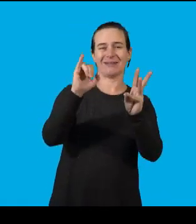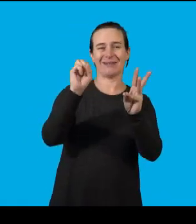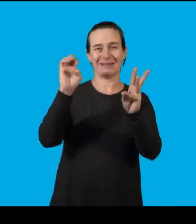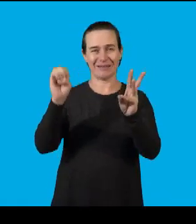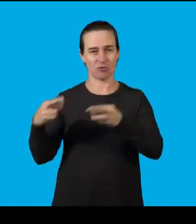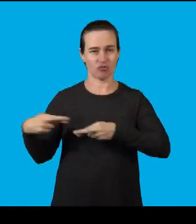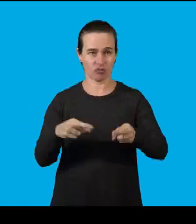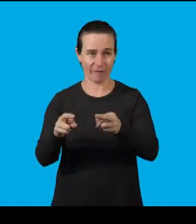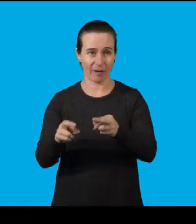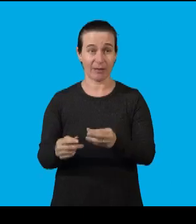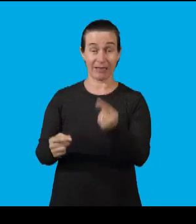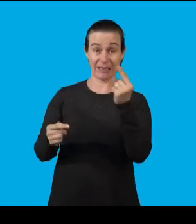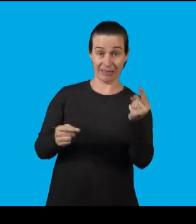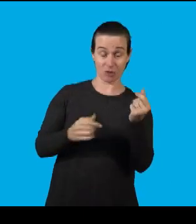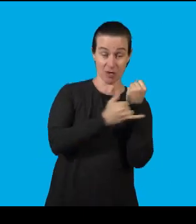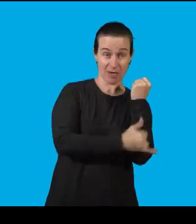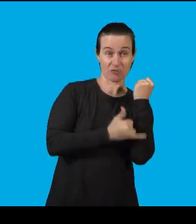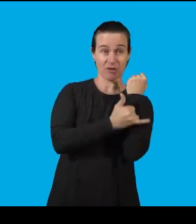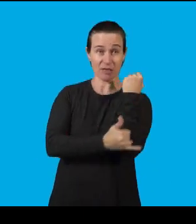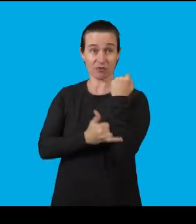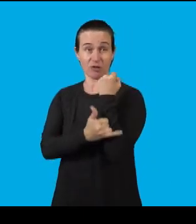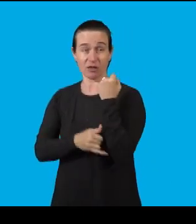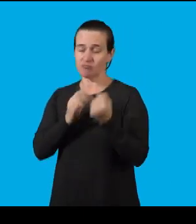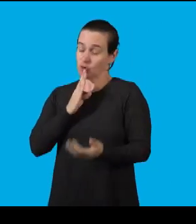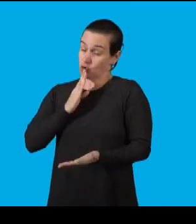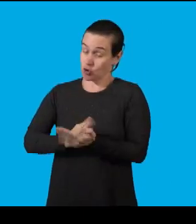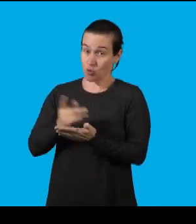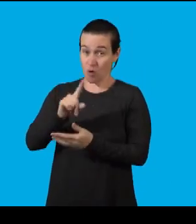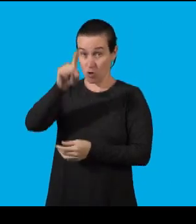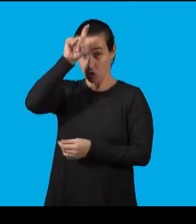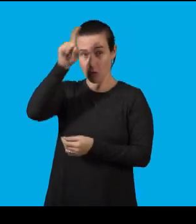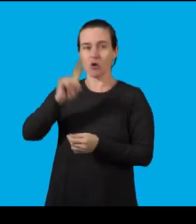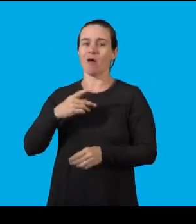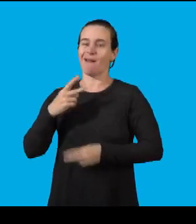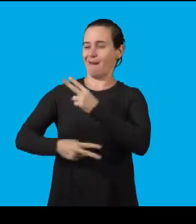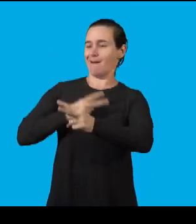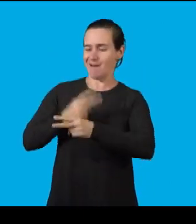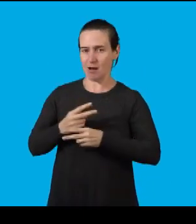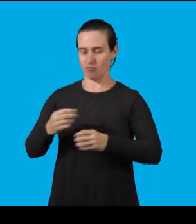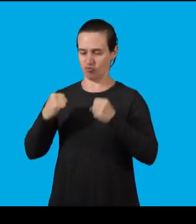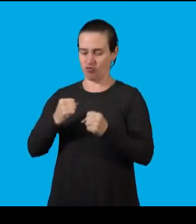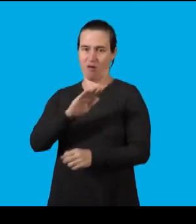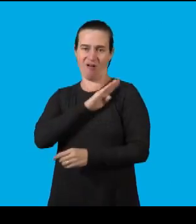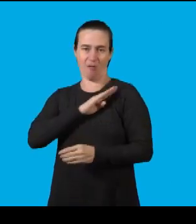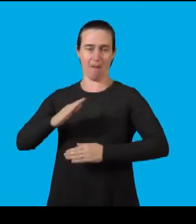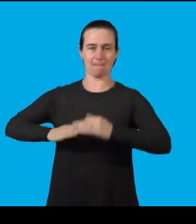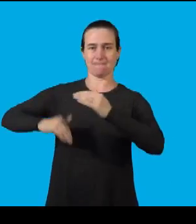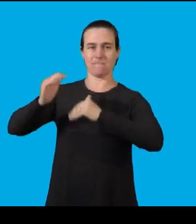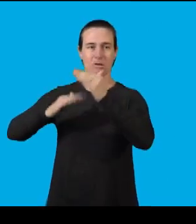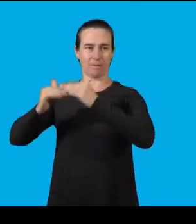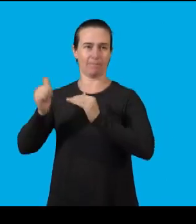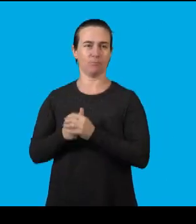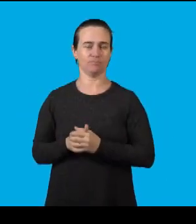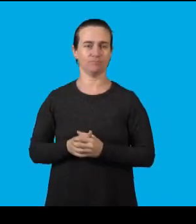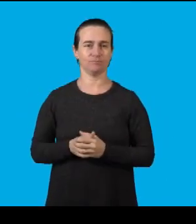up a military force again. So now you are asked to explain why you think these countries wanted